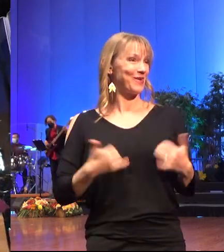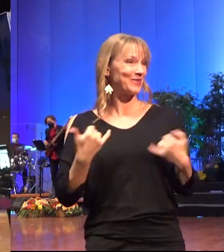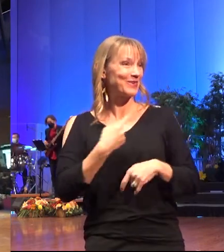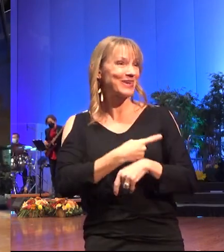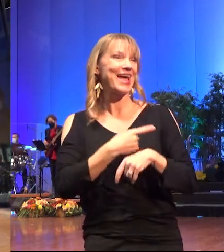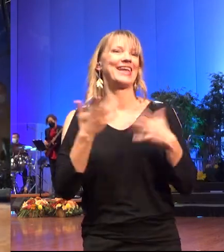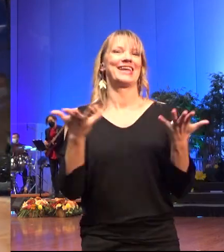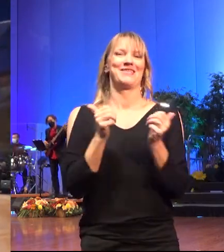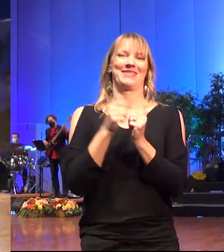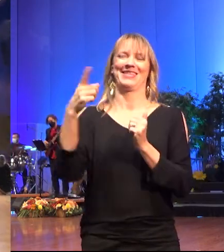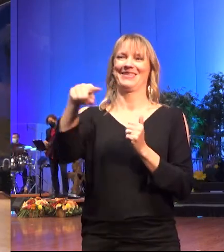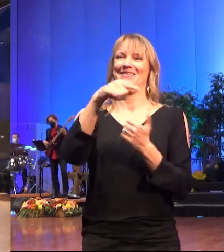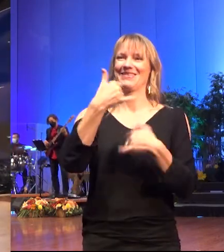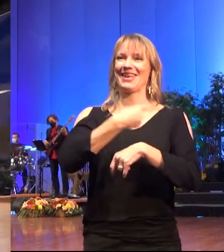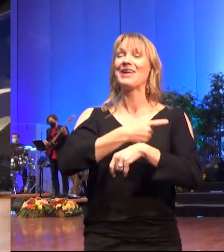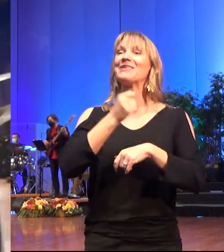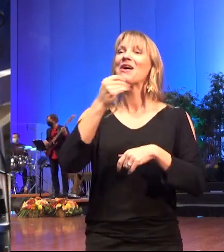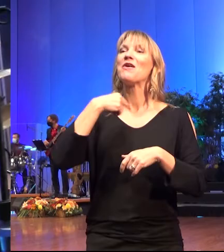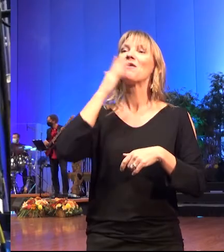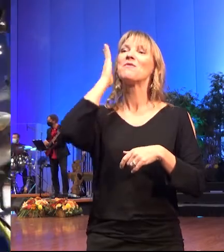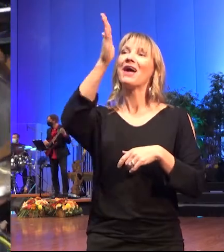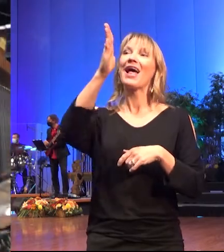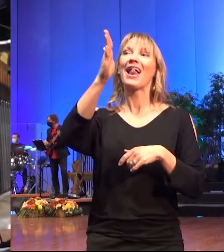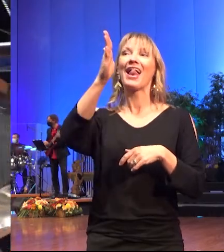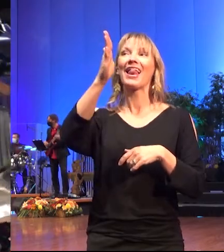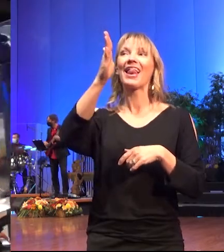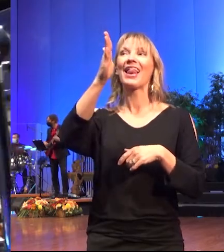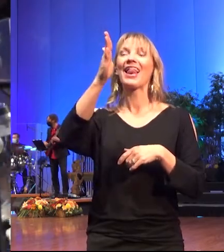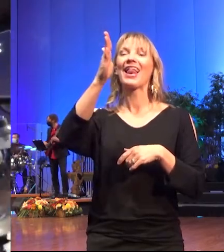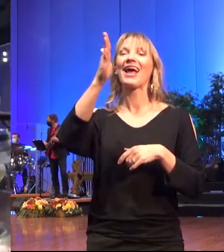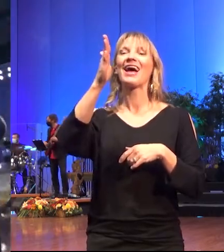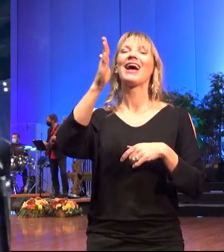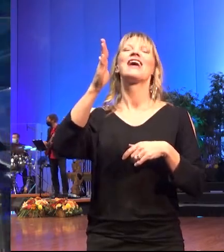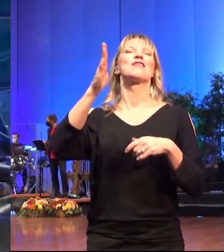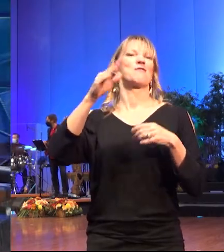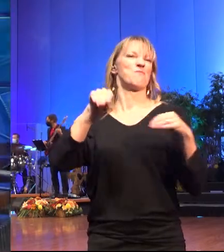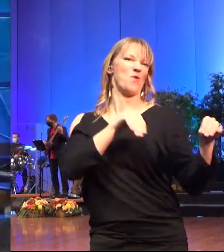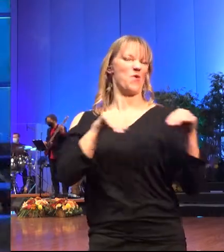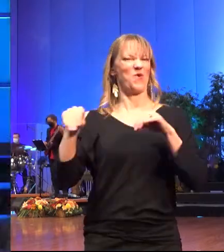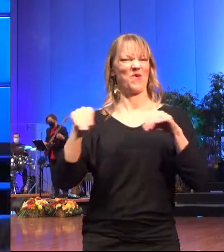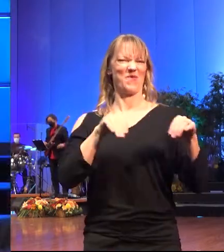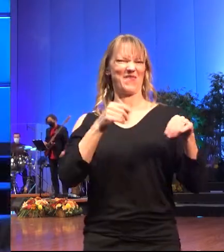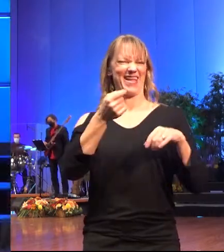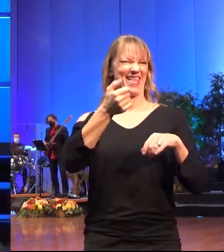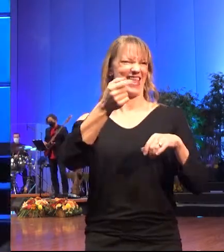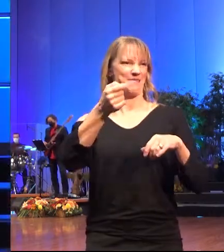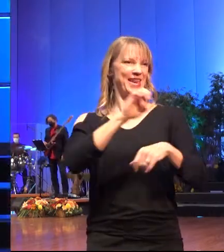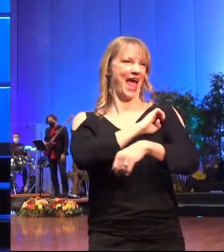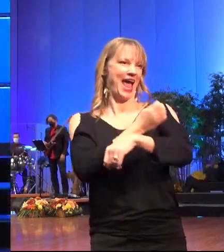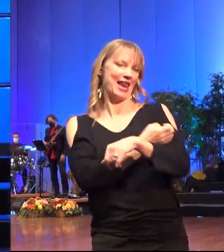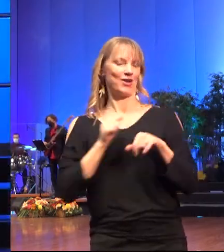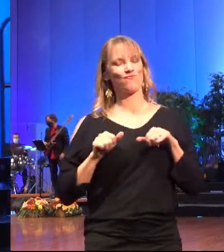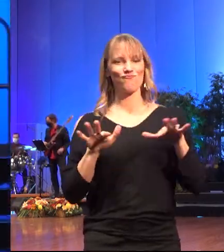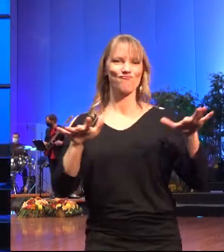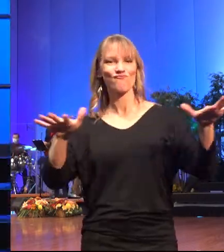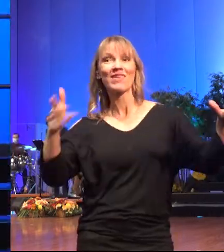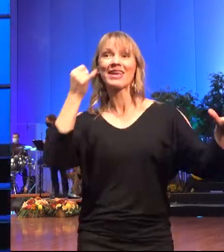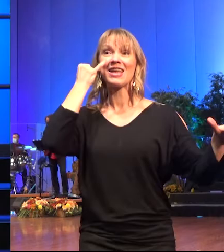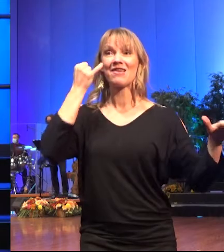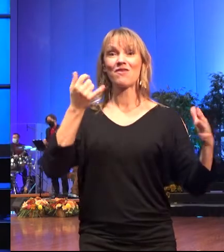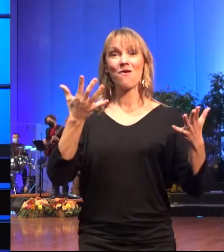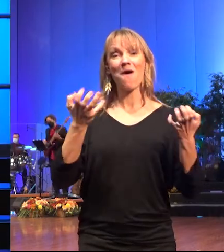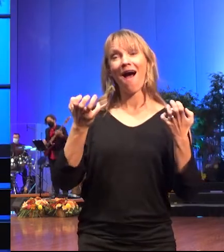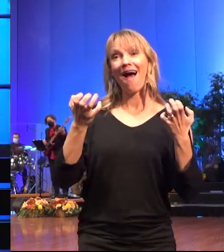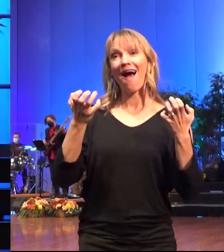my soul today to be here with all of you. So we're going to get some... We're going to get you moving a little bit. We're going to get the energy going. And